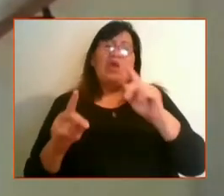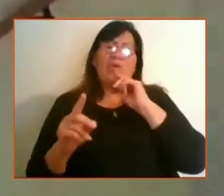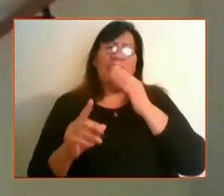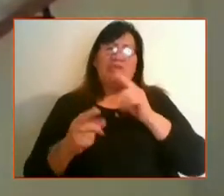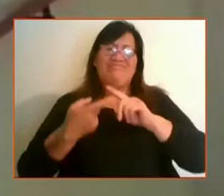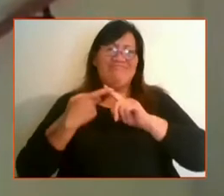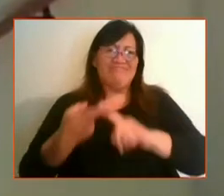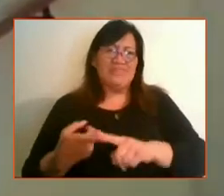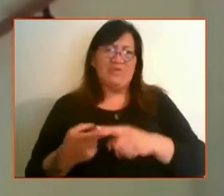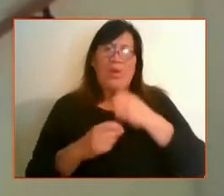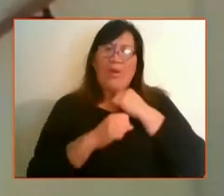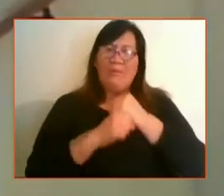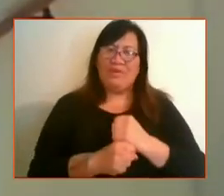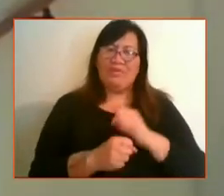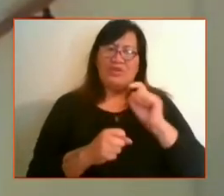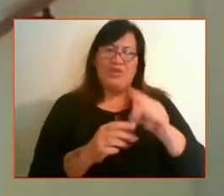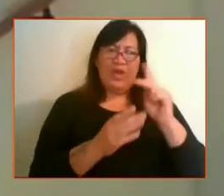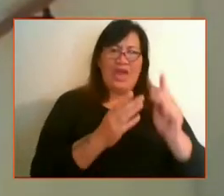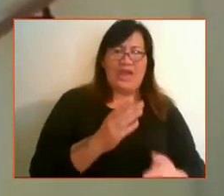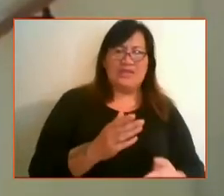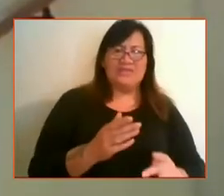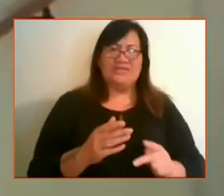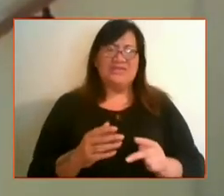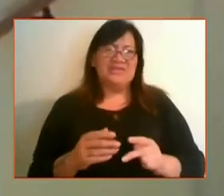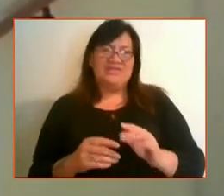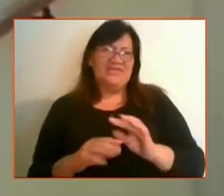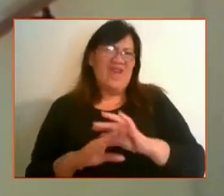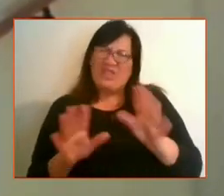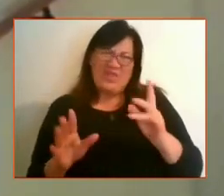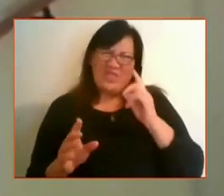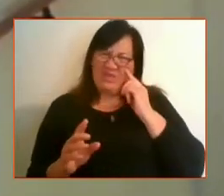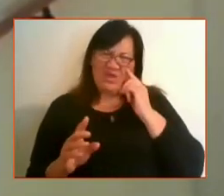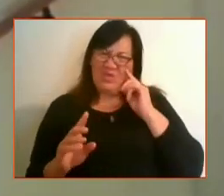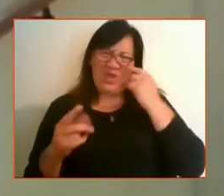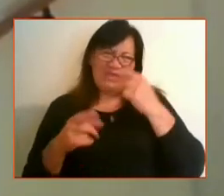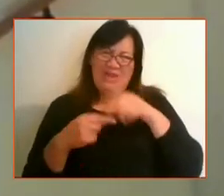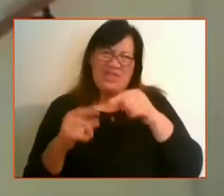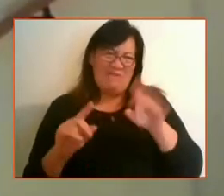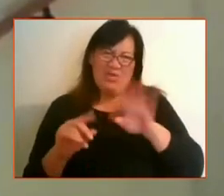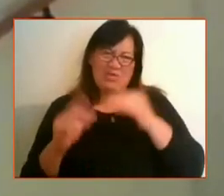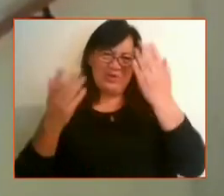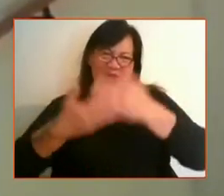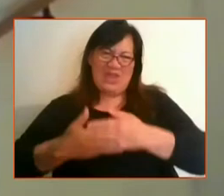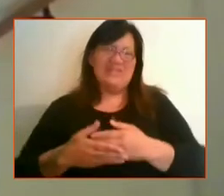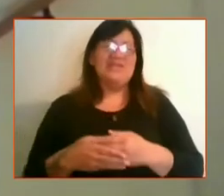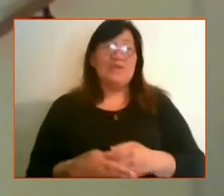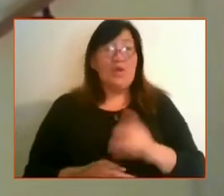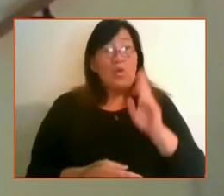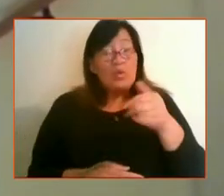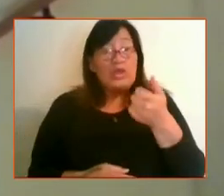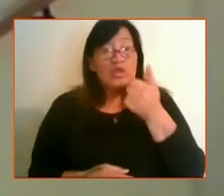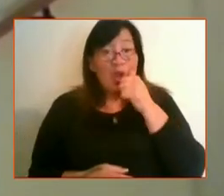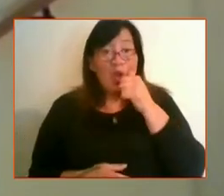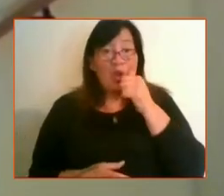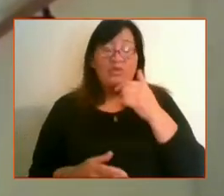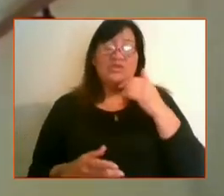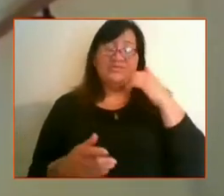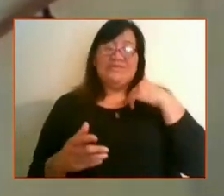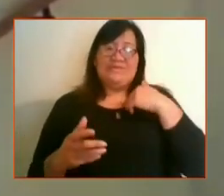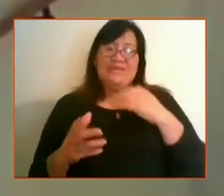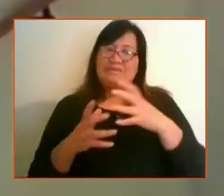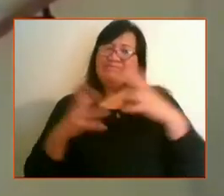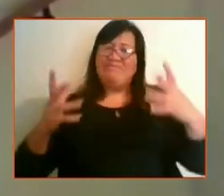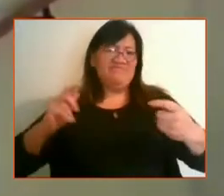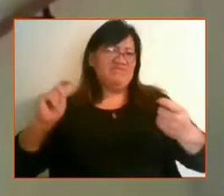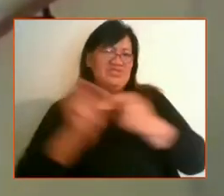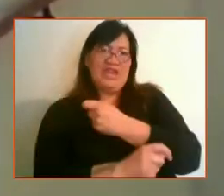commitment to the arts sector and its long-term health. I don't think there's really any doubt about that, though, from this evening. We do know that radical change is possible. One thing